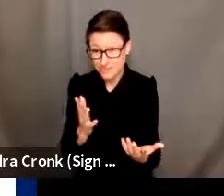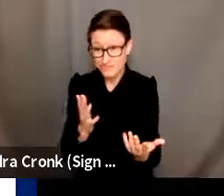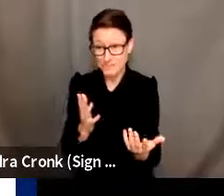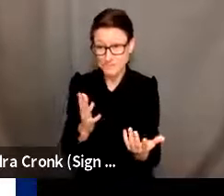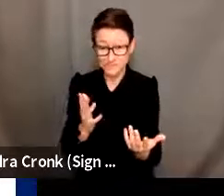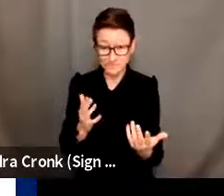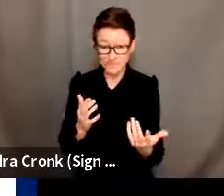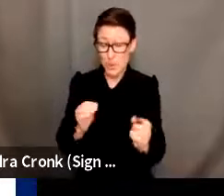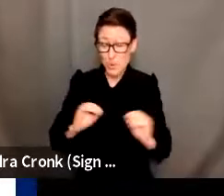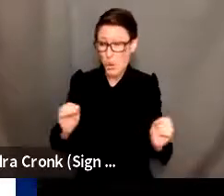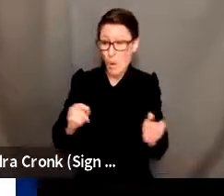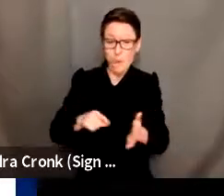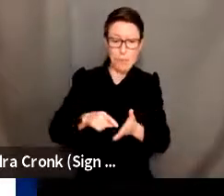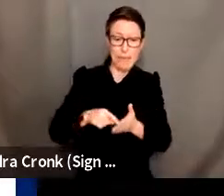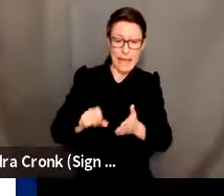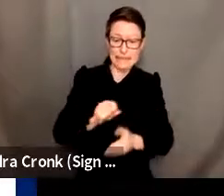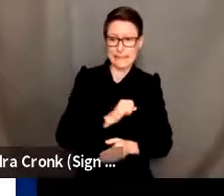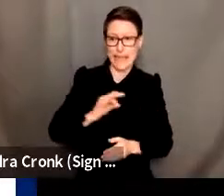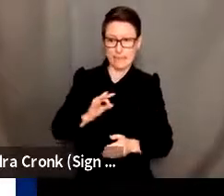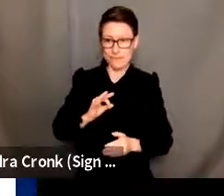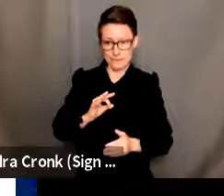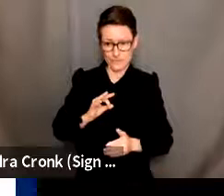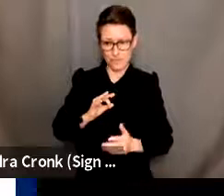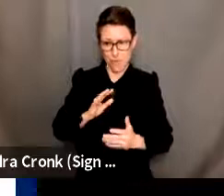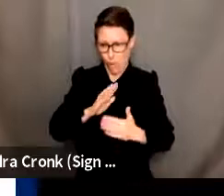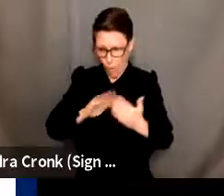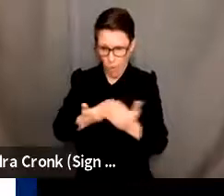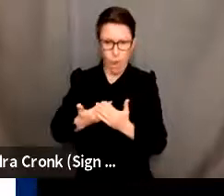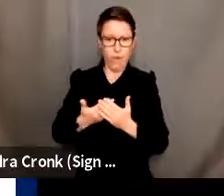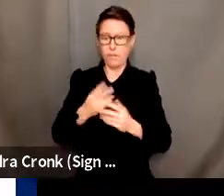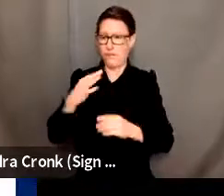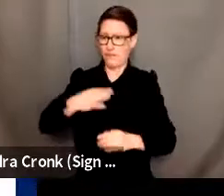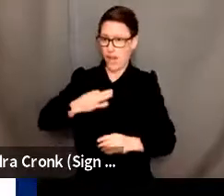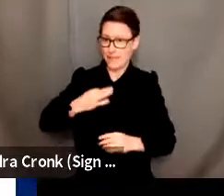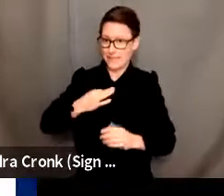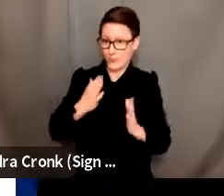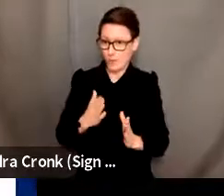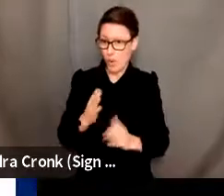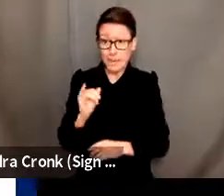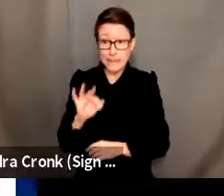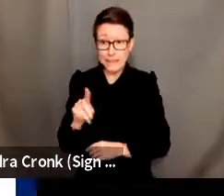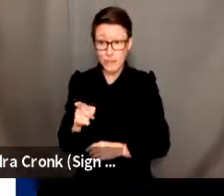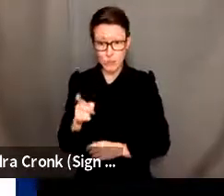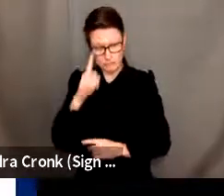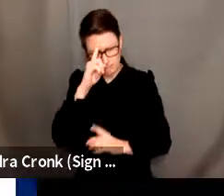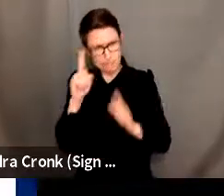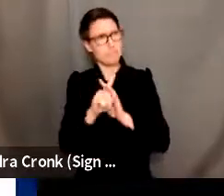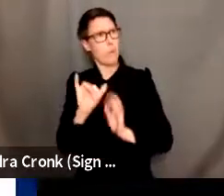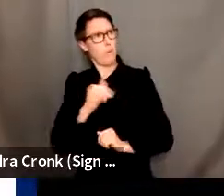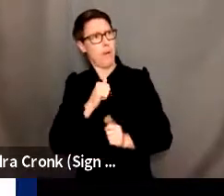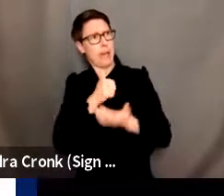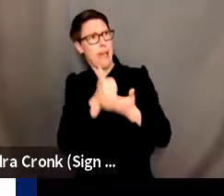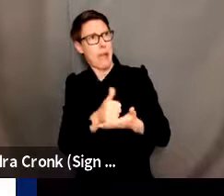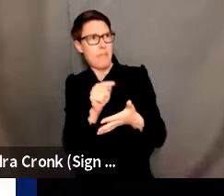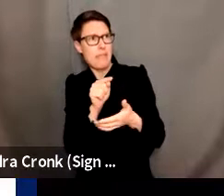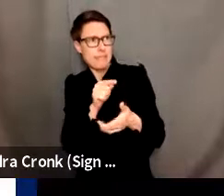staff, so anything you're interested or think you could help us out with, go ahead and contact us, which I think is the next slide. Yes, next